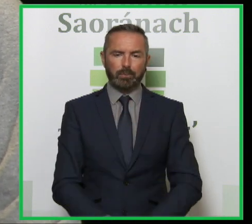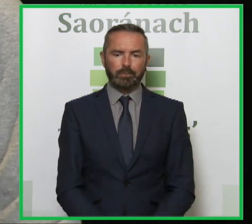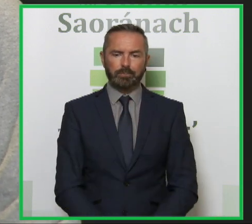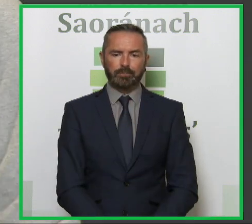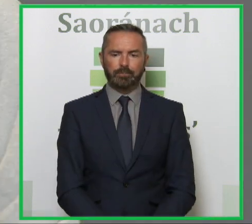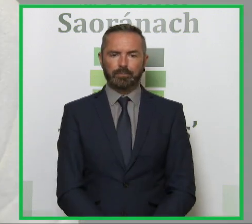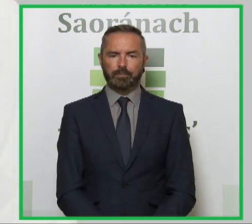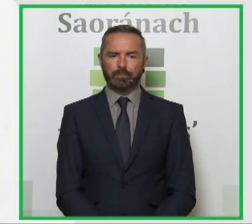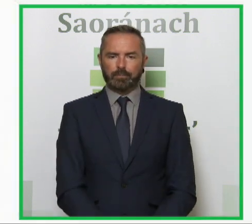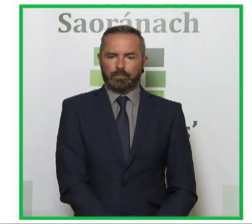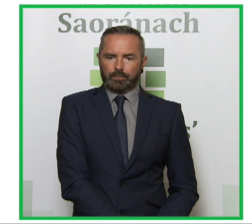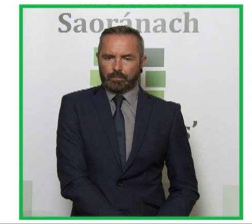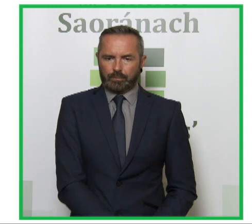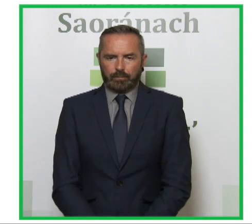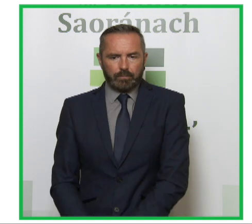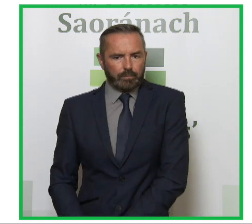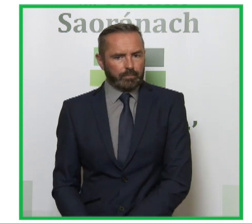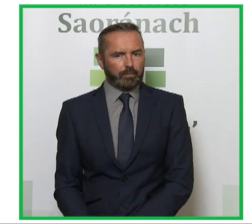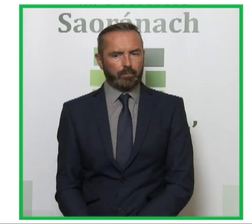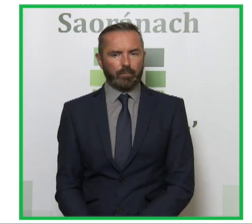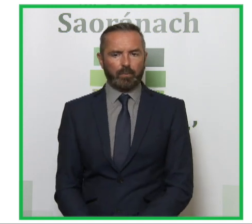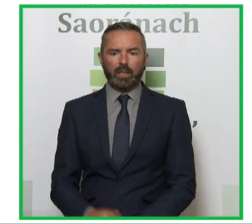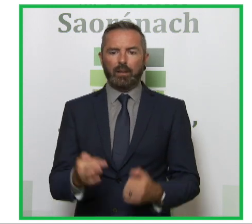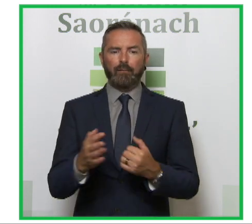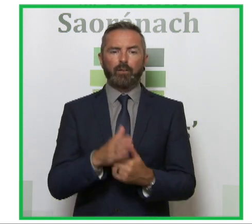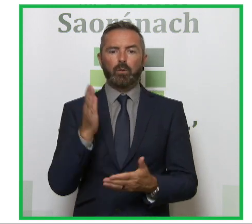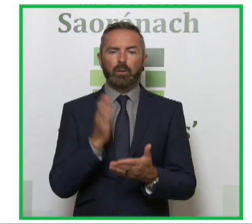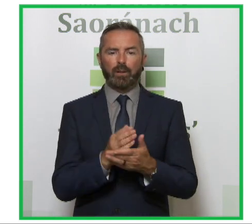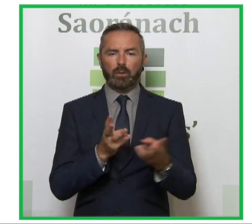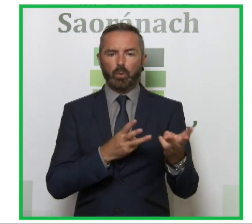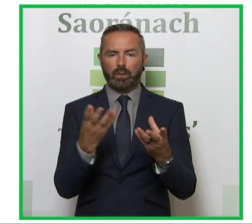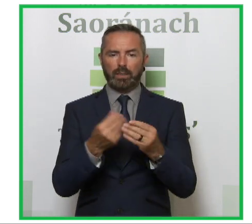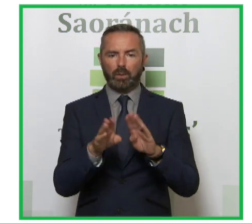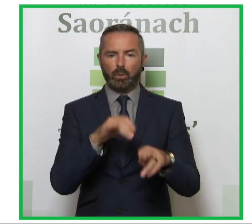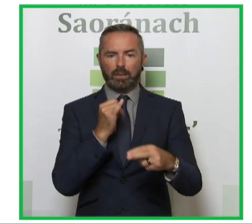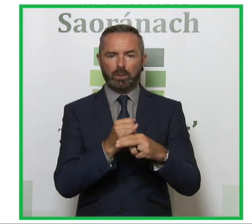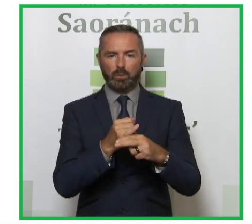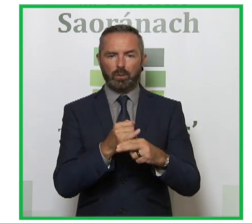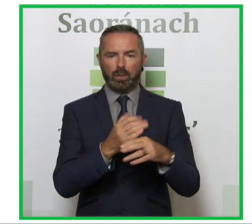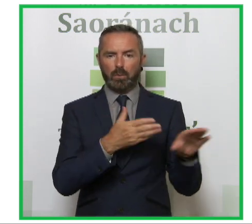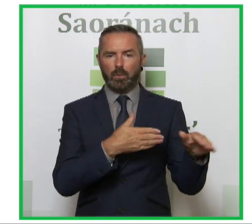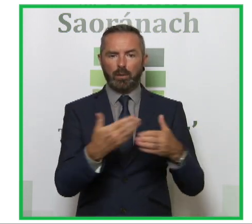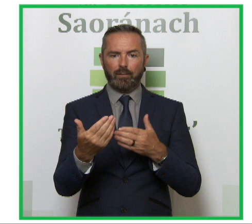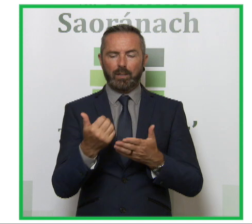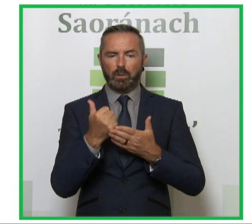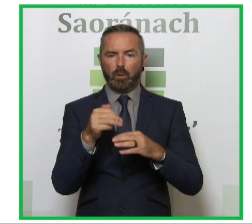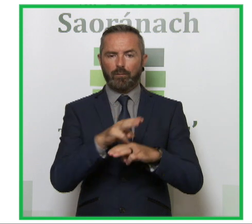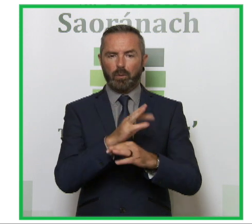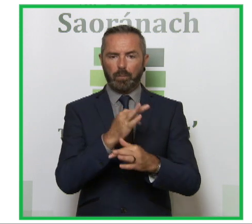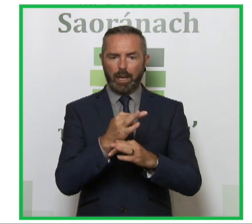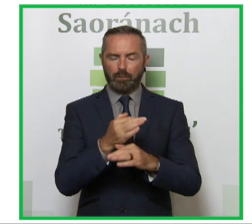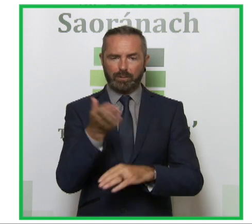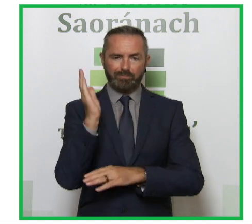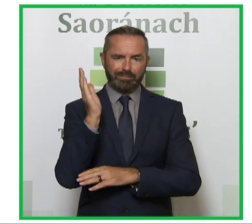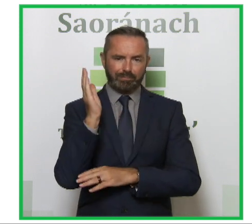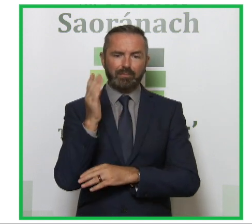On the prevention side, we will work with the school to provide support to parents, talks, advice, mentoring, stuff like that.